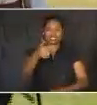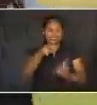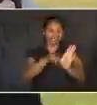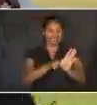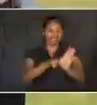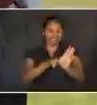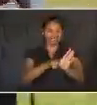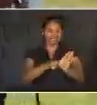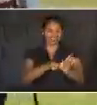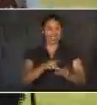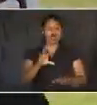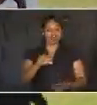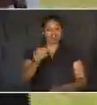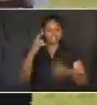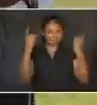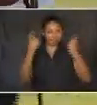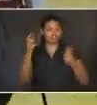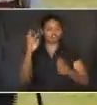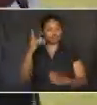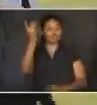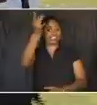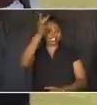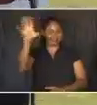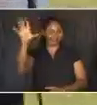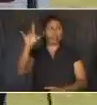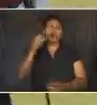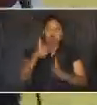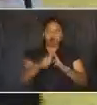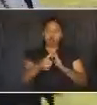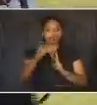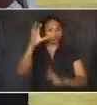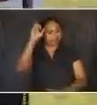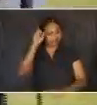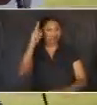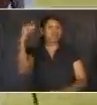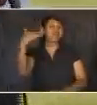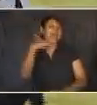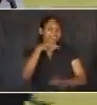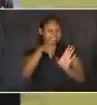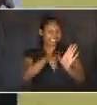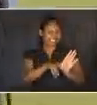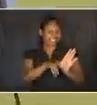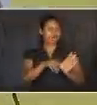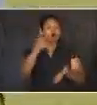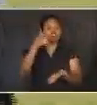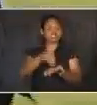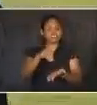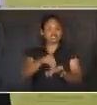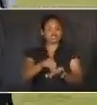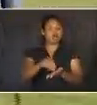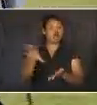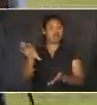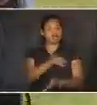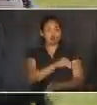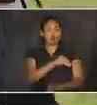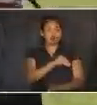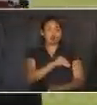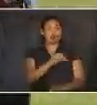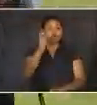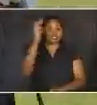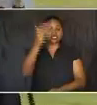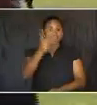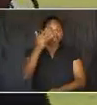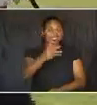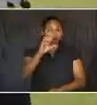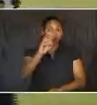na maro teletunga ni mbaki kongo na kan donan rau ni mbaki inonda to bengarabi maina tinika diwa tinika bitu kena ronong dulu tinika bitu sa